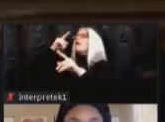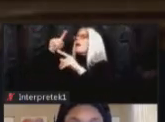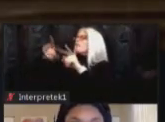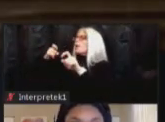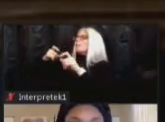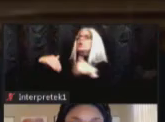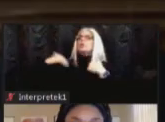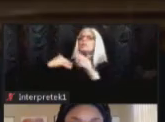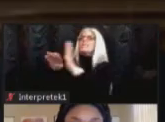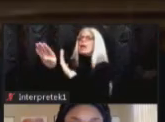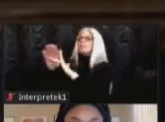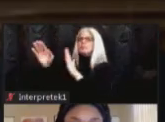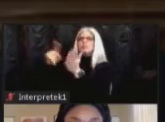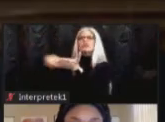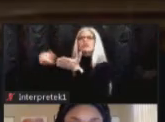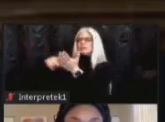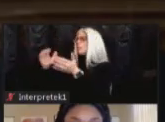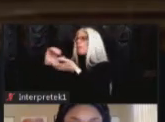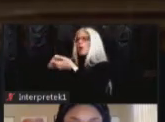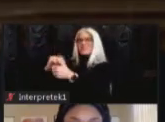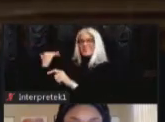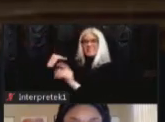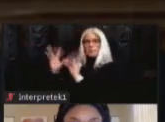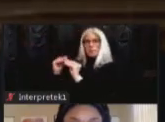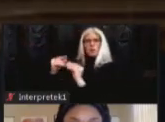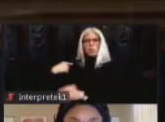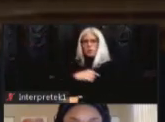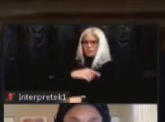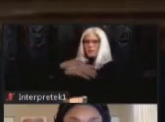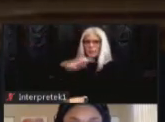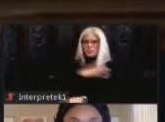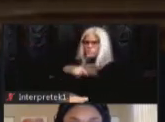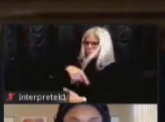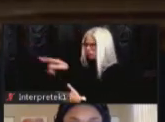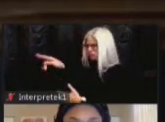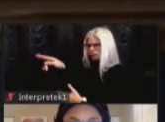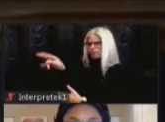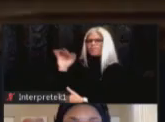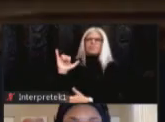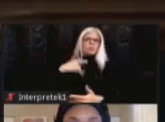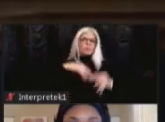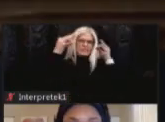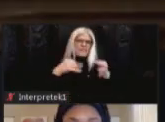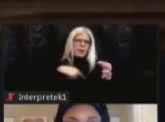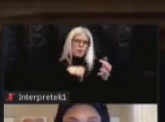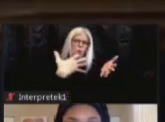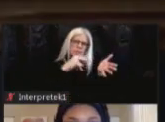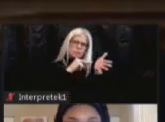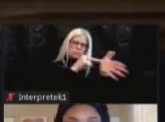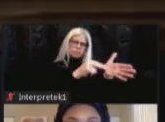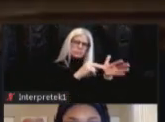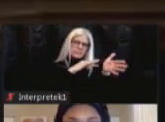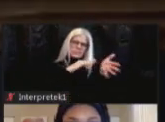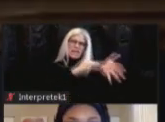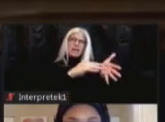meeting, and we commissioned them to do a study specifically around our summer system here. And while we